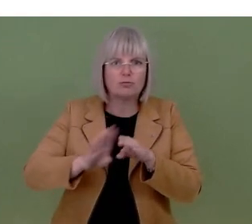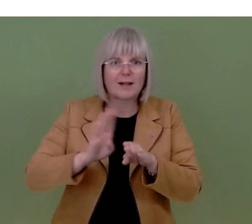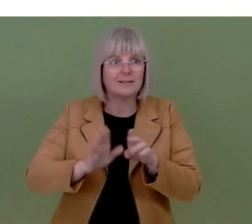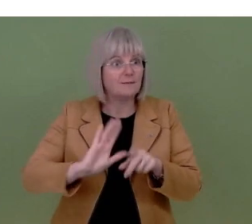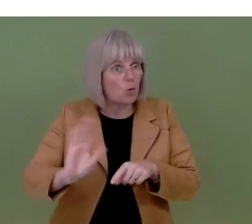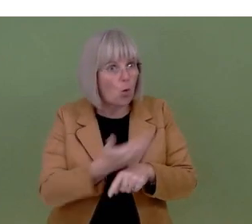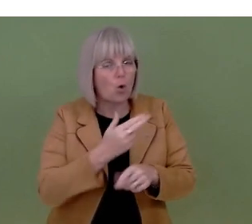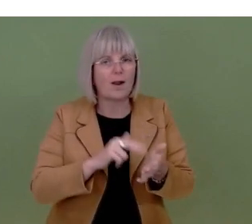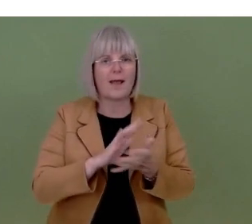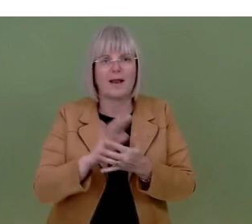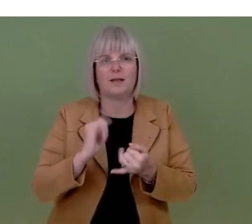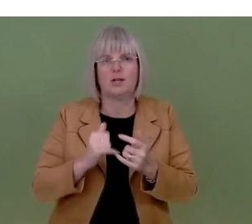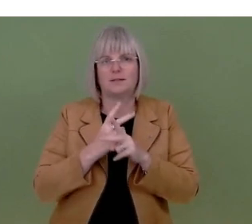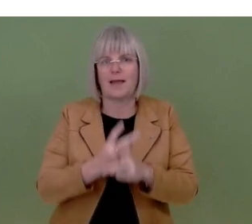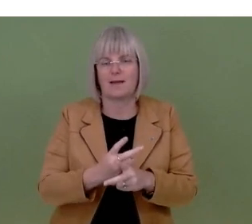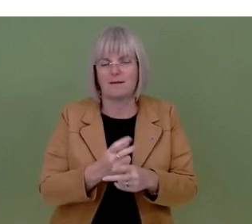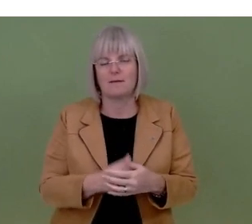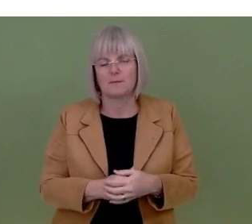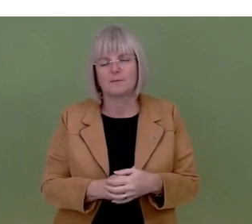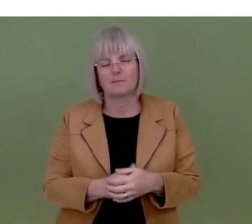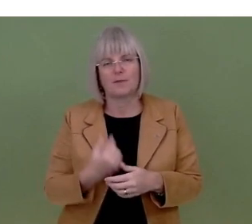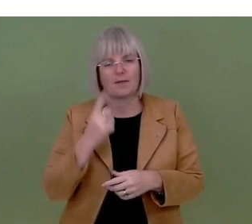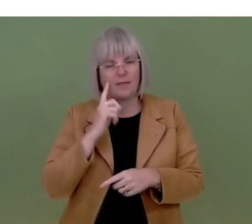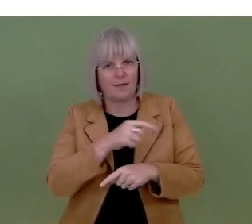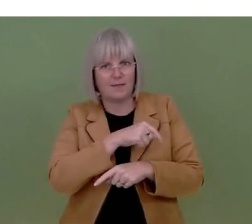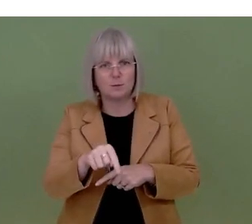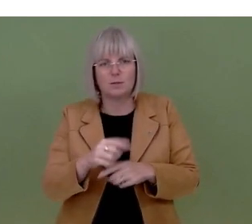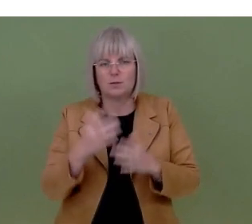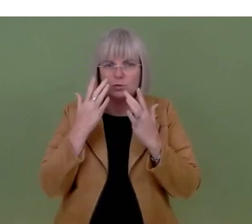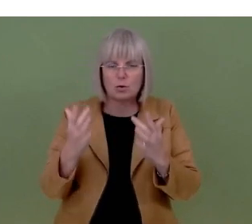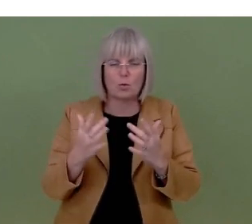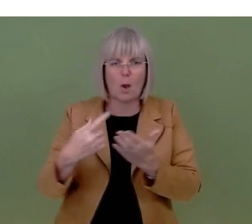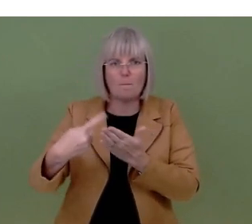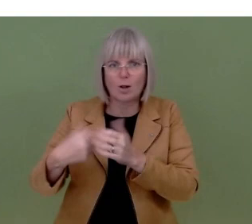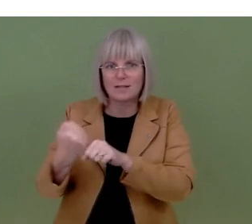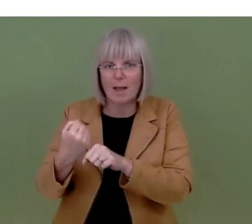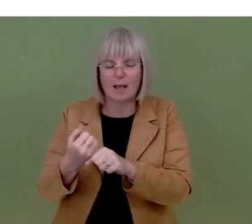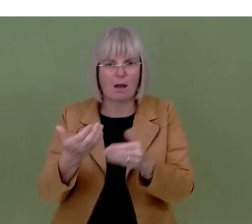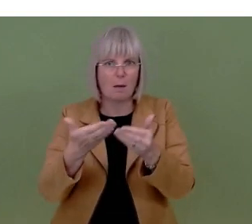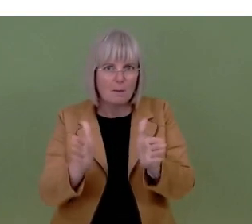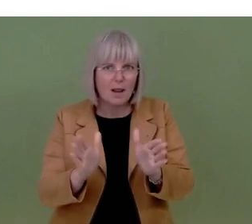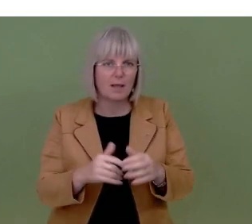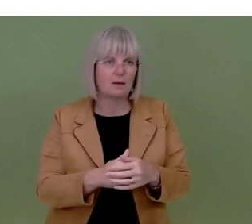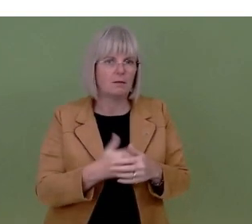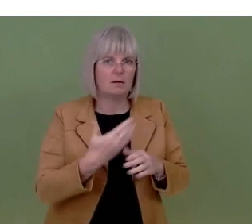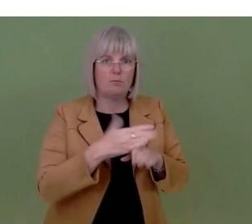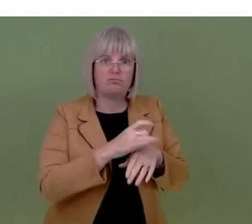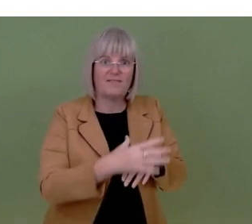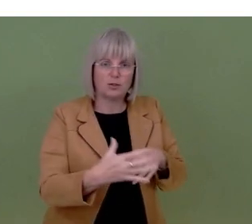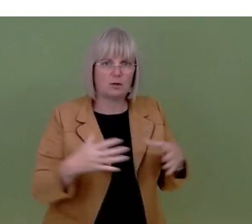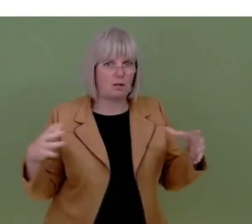to life the ways in which professionals, the public and policymakers are working together to live these commitments.